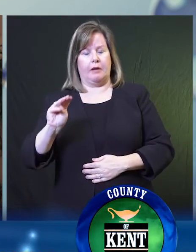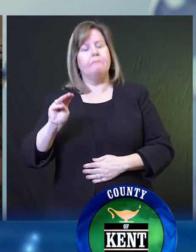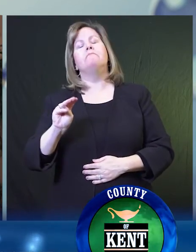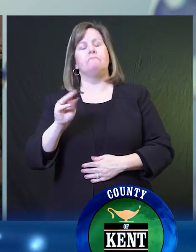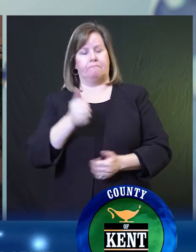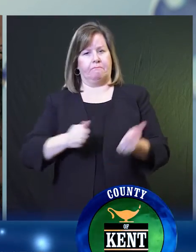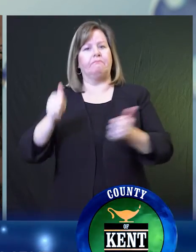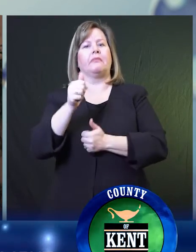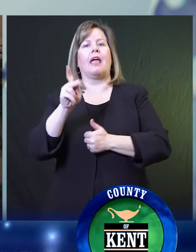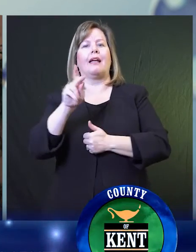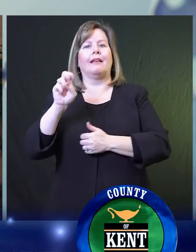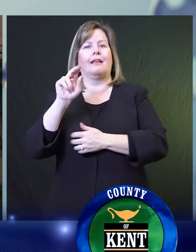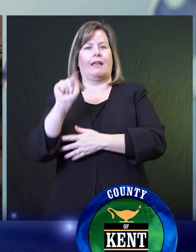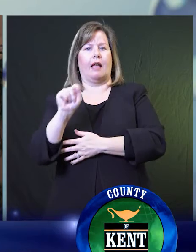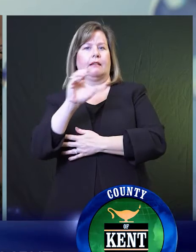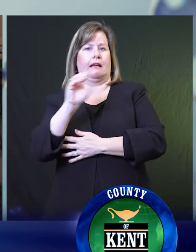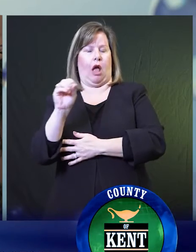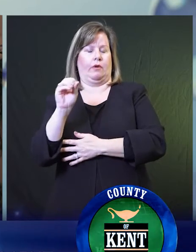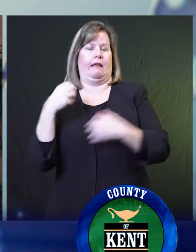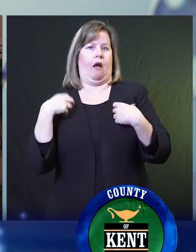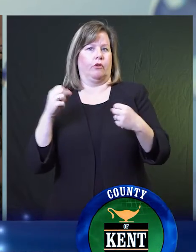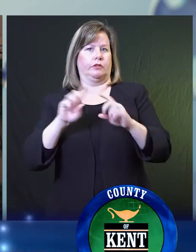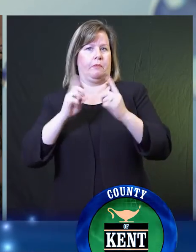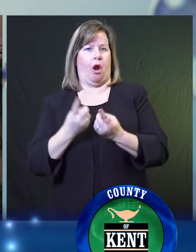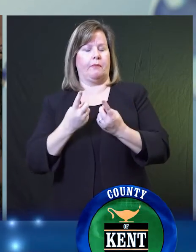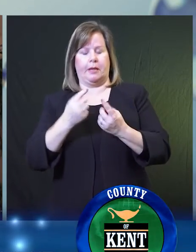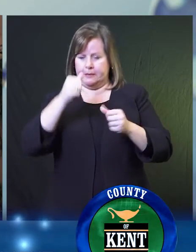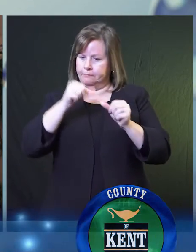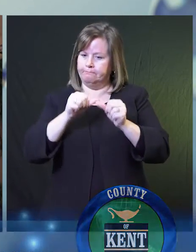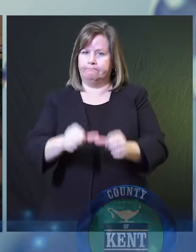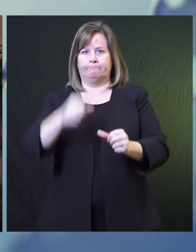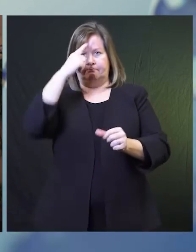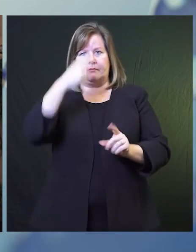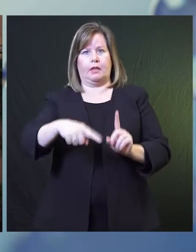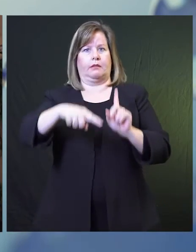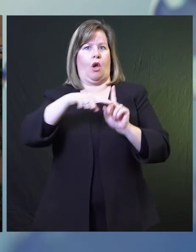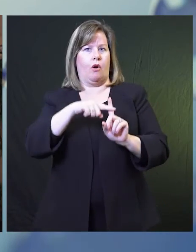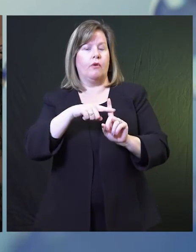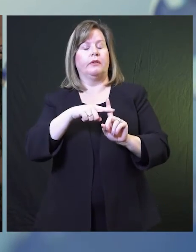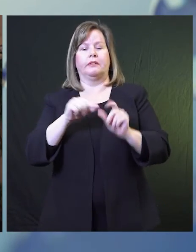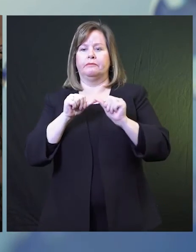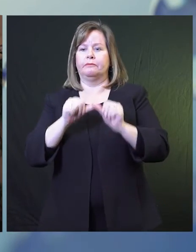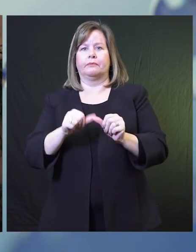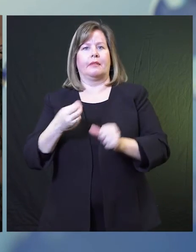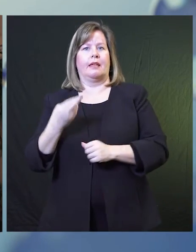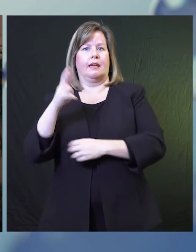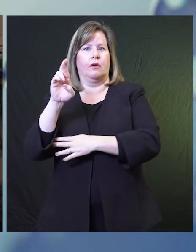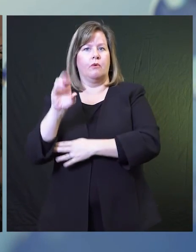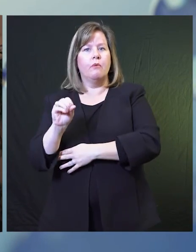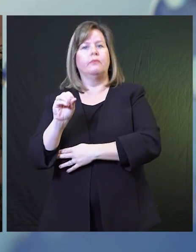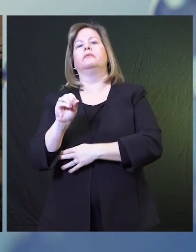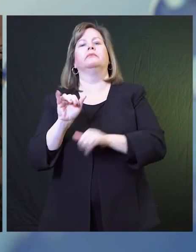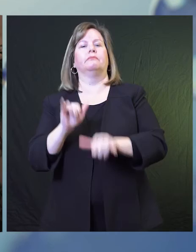Department, encouraging you to stay positive, stay heroic, stay healthy, and I'll talk to you again tomorrow.